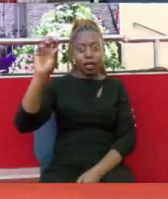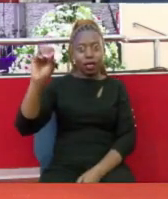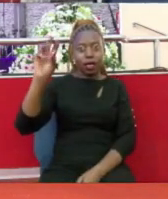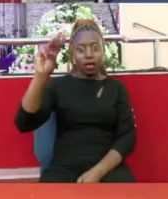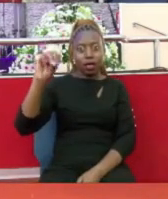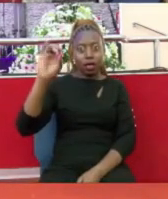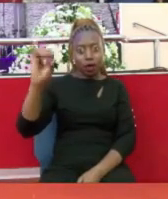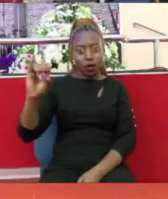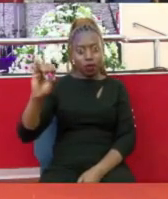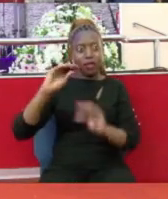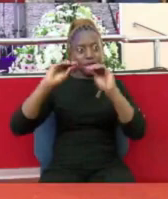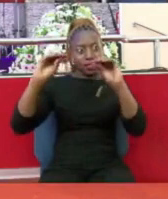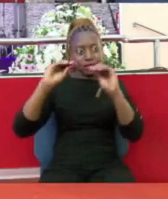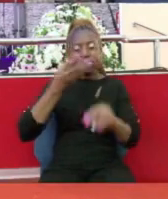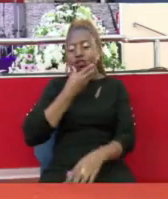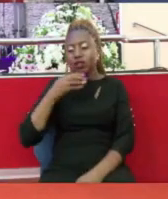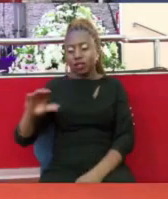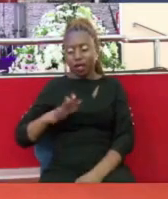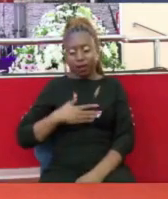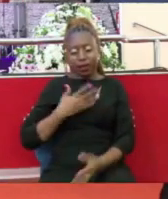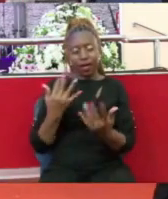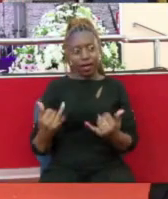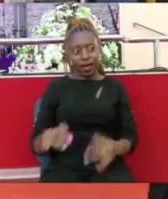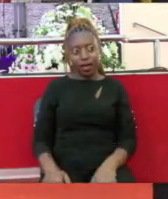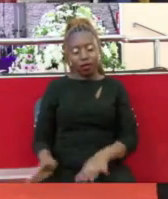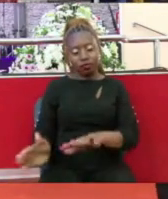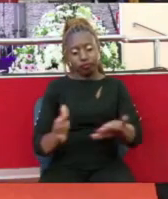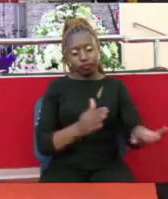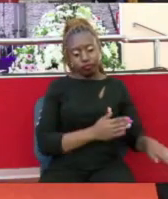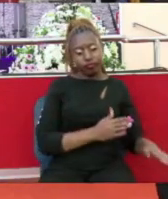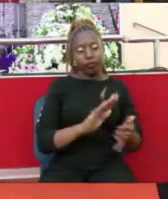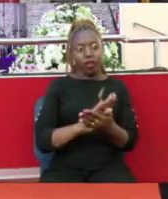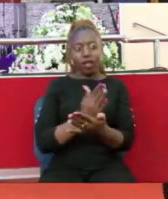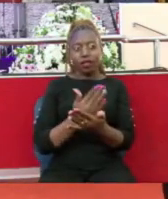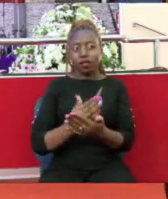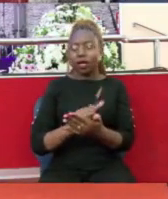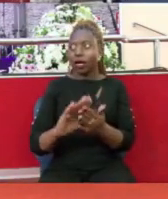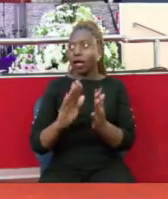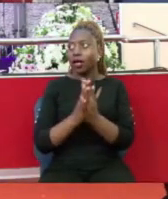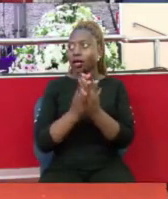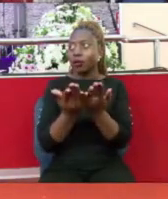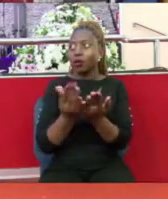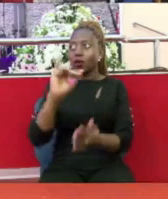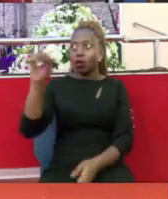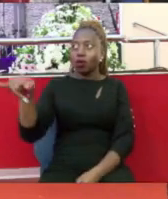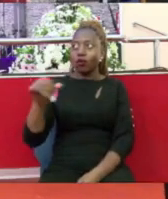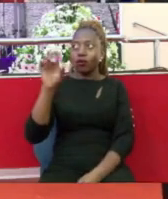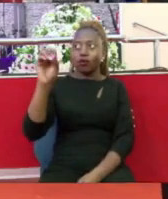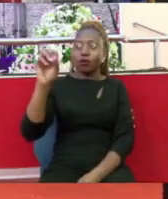mvulana wangu, kijana wangu. I want to share from the book of John chapter 6 verse 1 to 15. Yohana 6:1 hadi